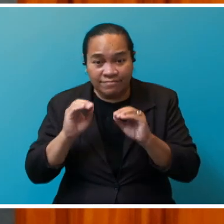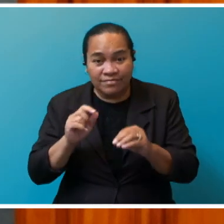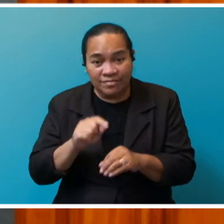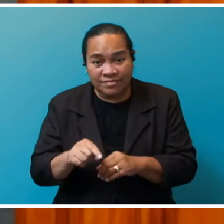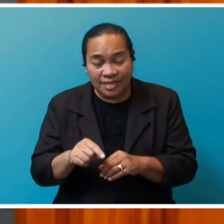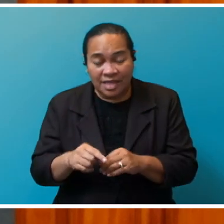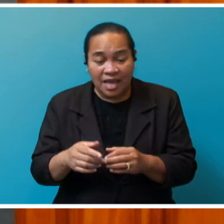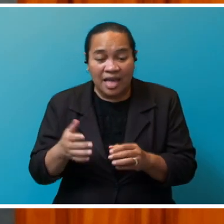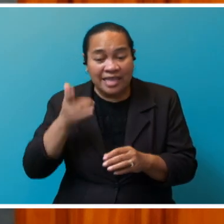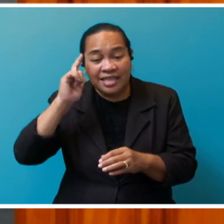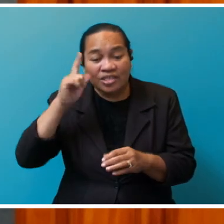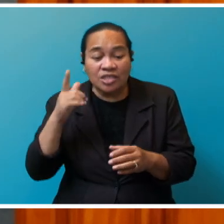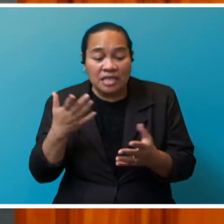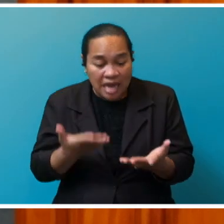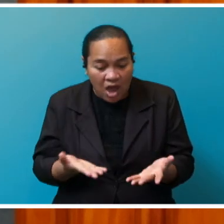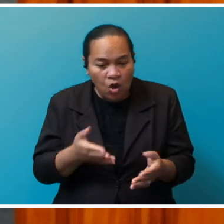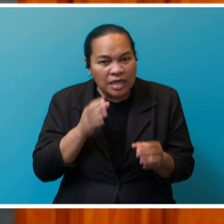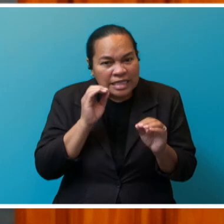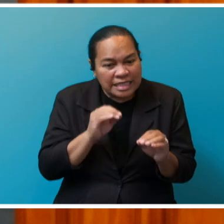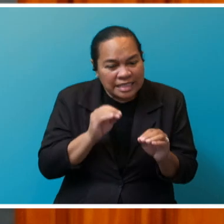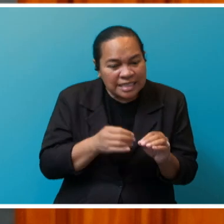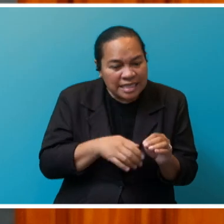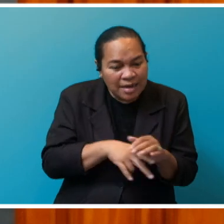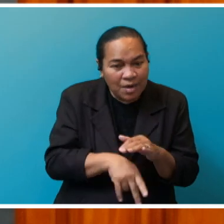in primary school for secondary school graduates,